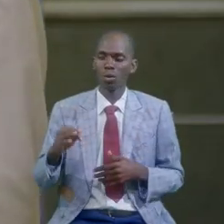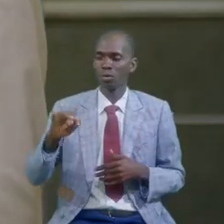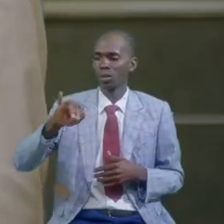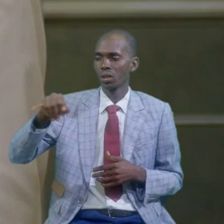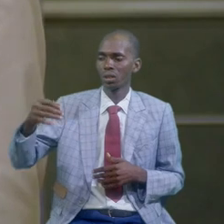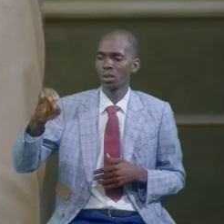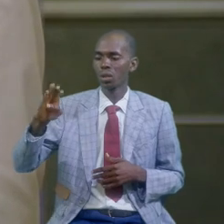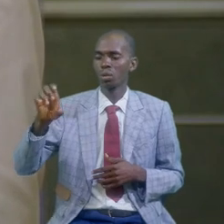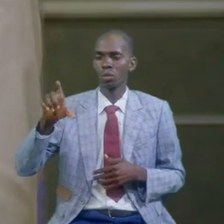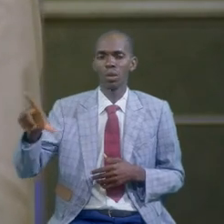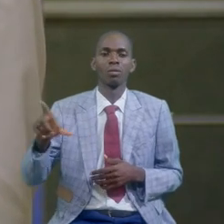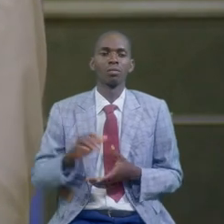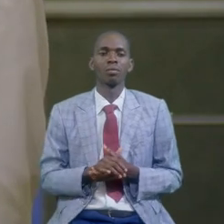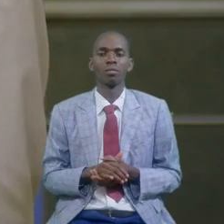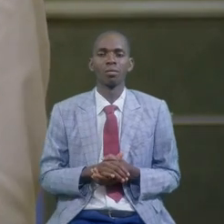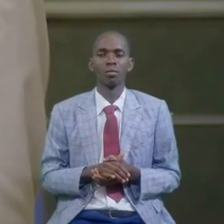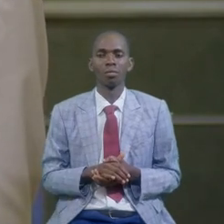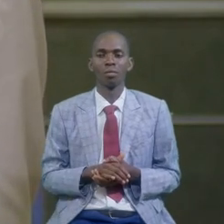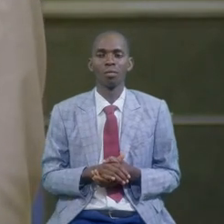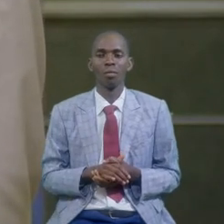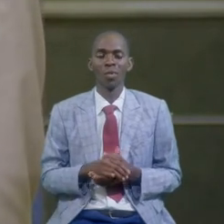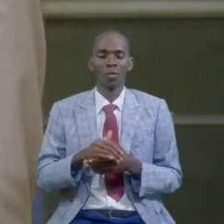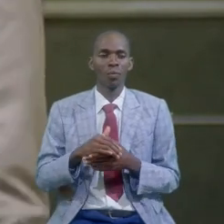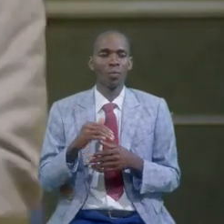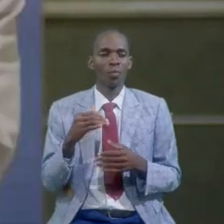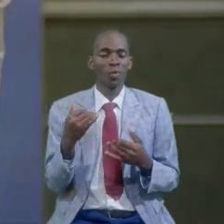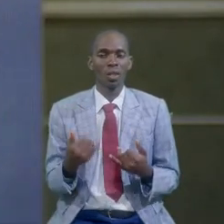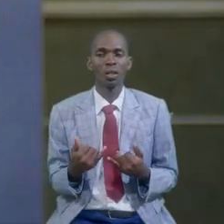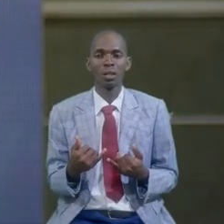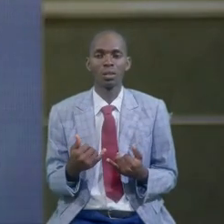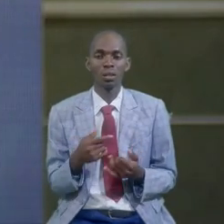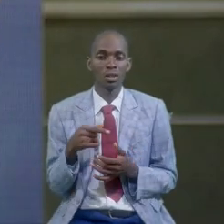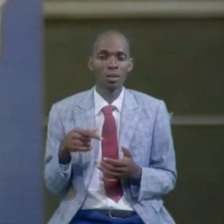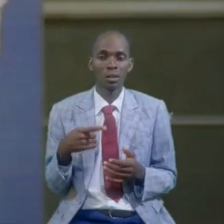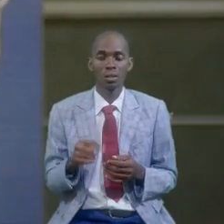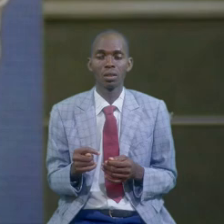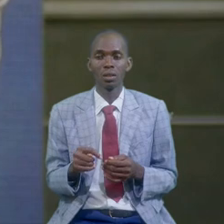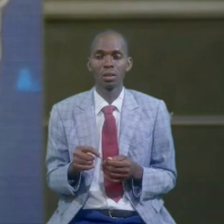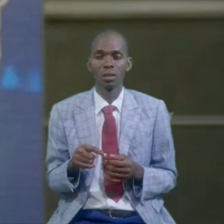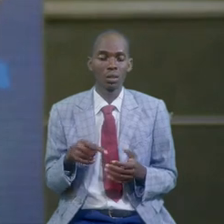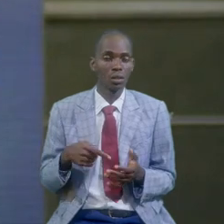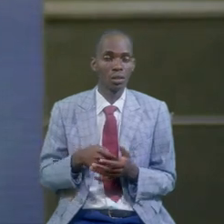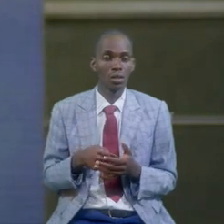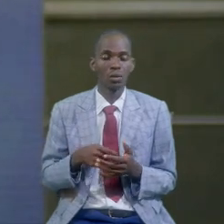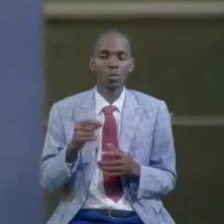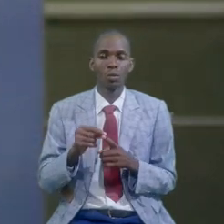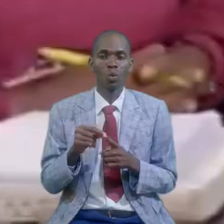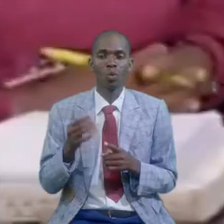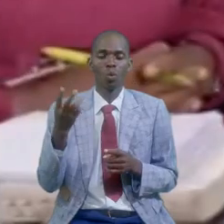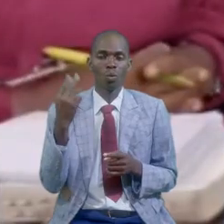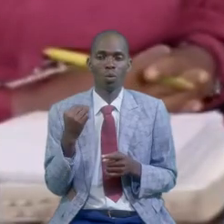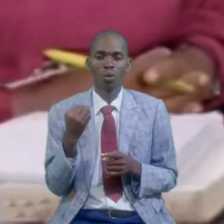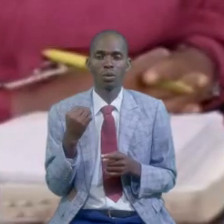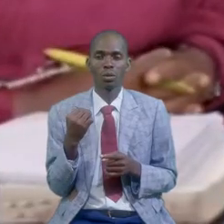destiny, determined by the Lord, was pronounced by